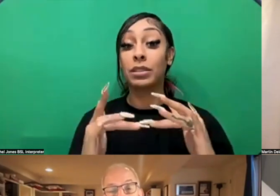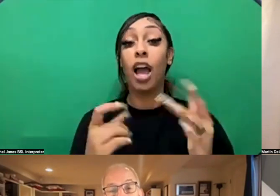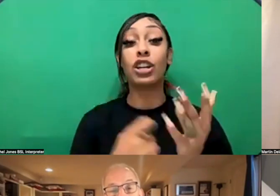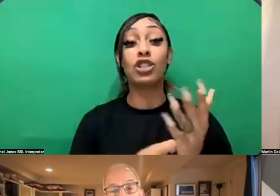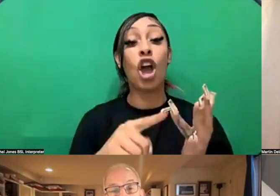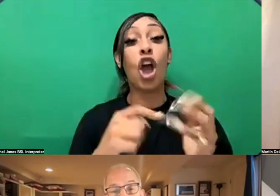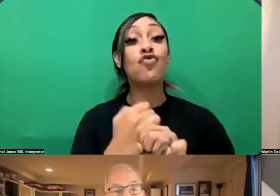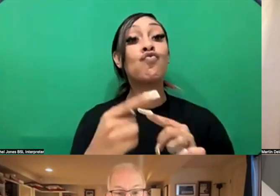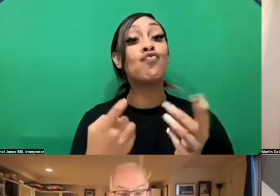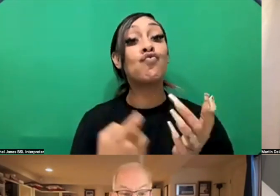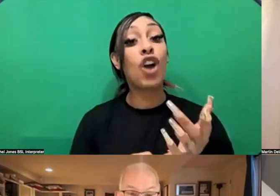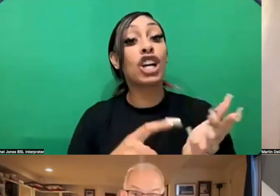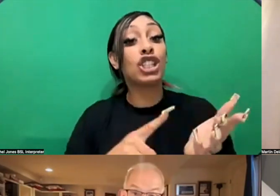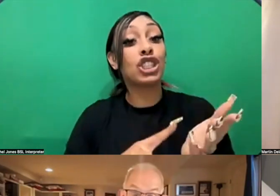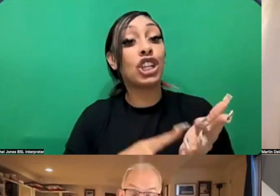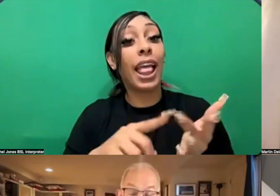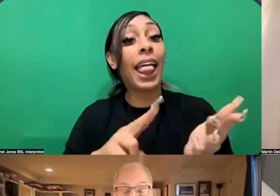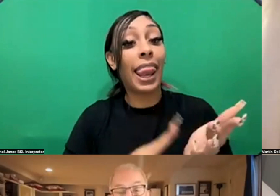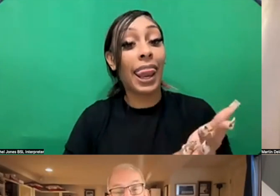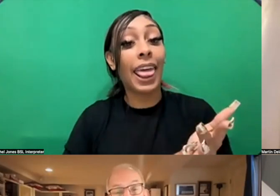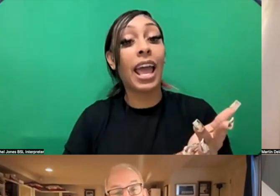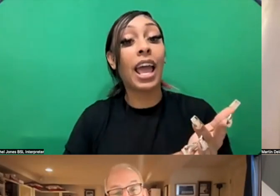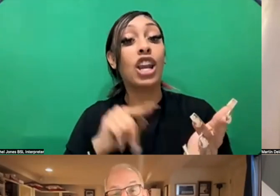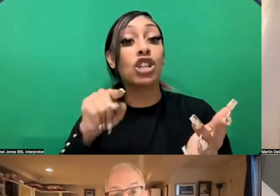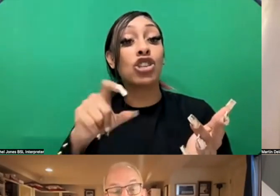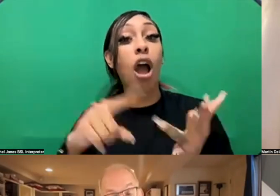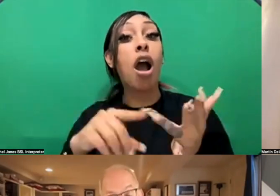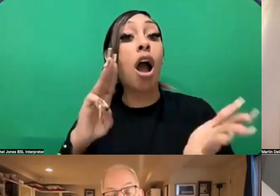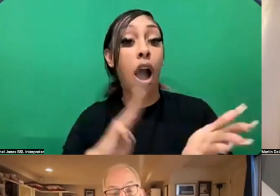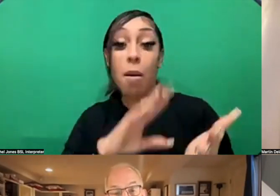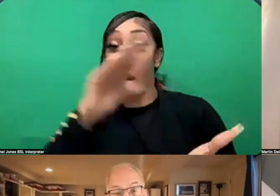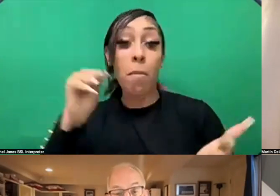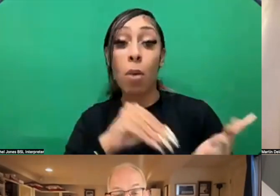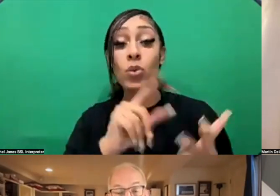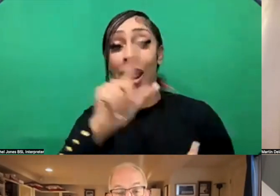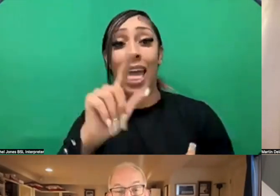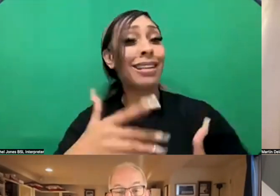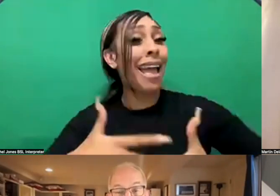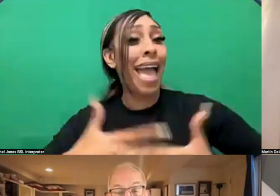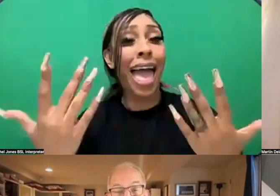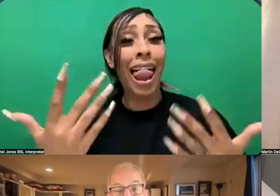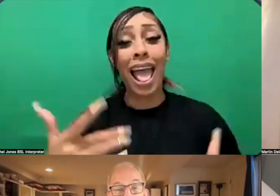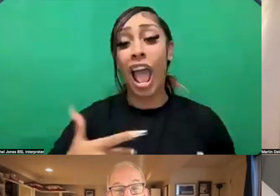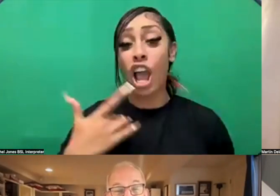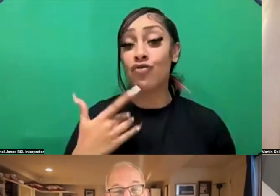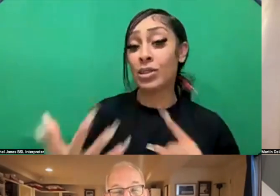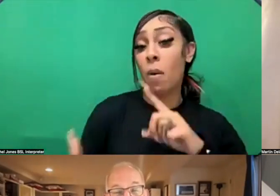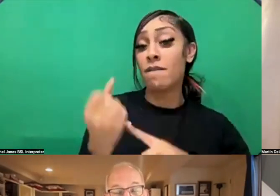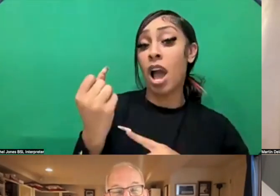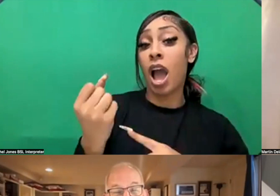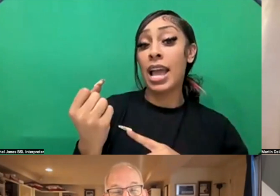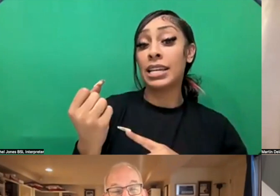rogerlinndesign.com, I think someone can post that later, and they're welcome. Any address that you find on that website goes to